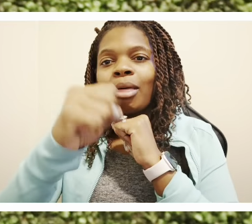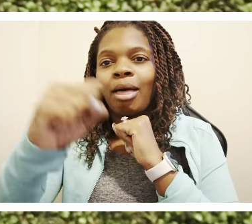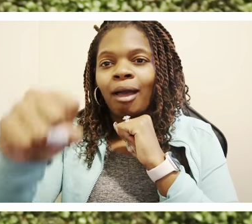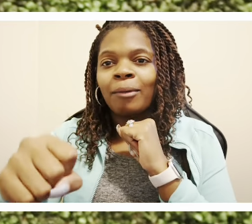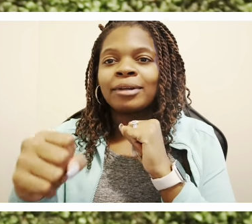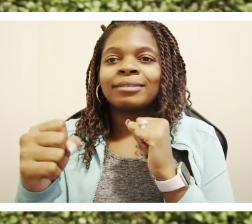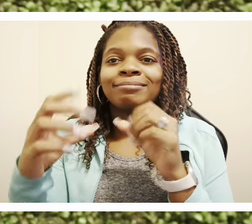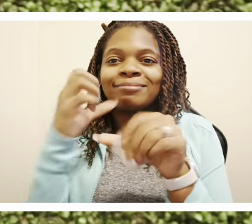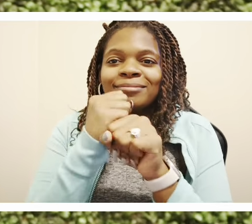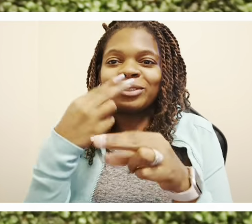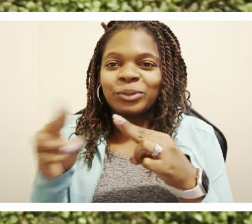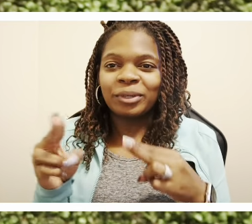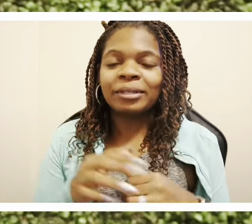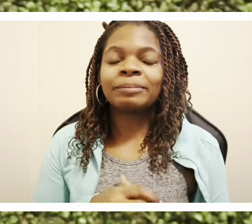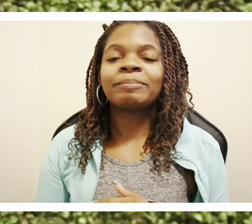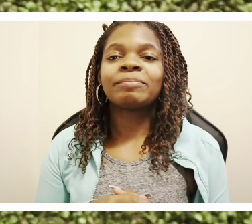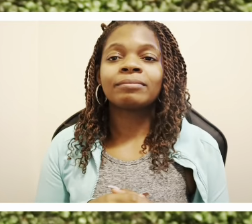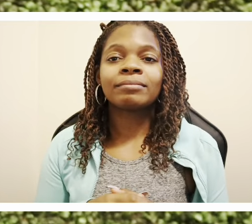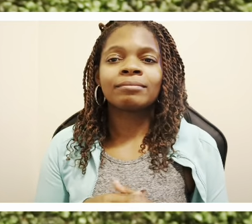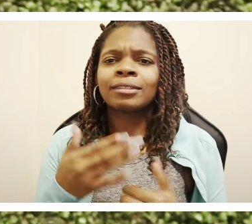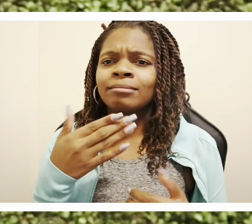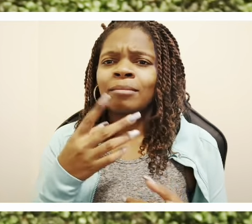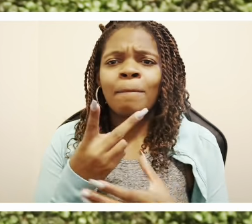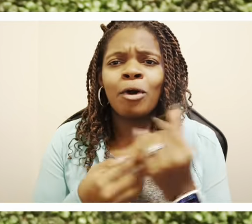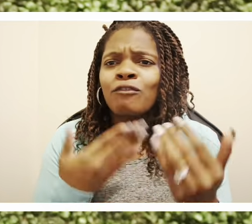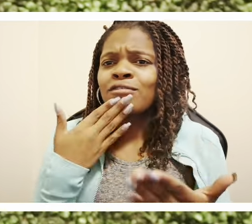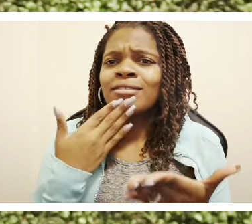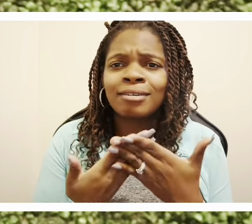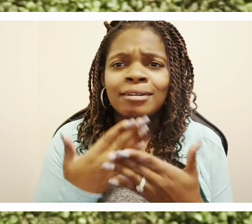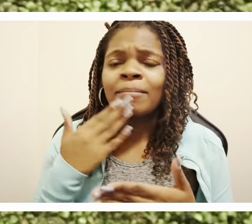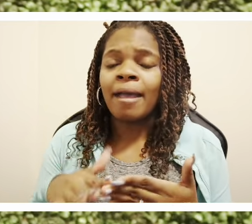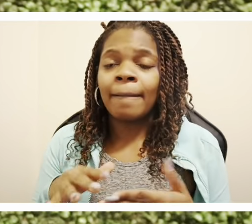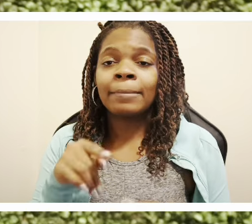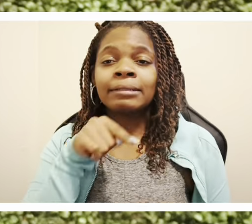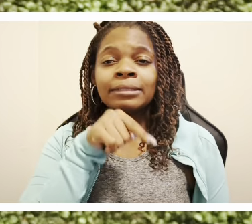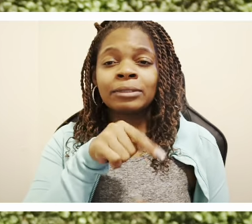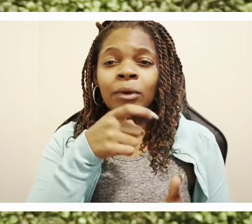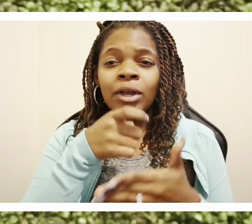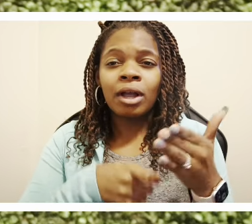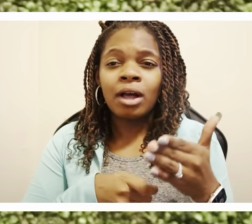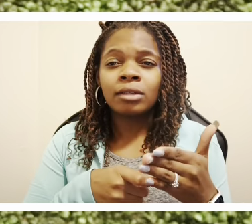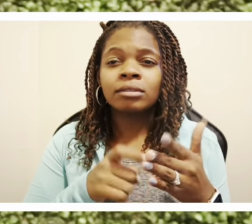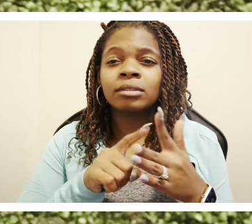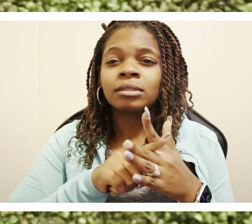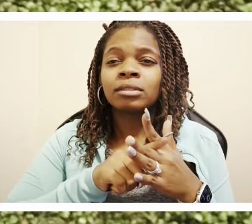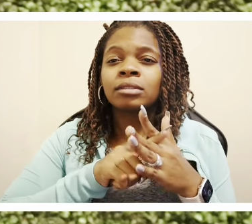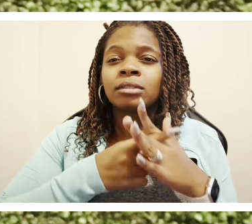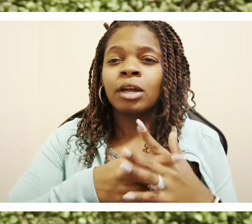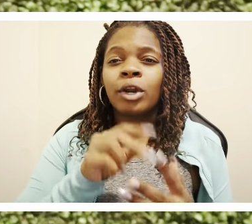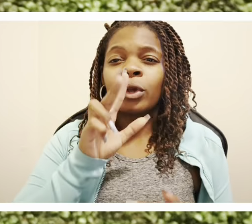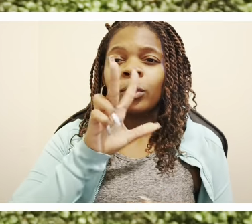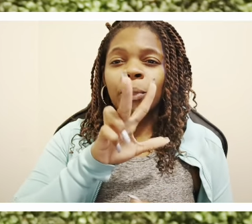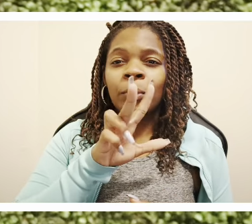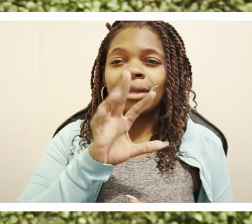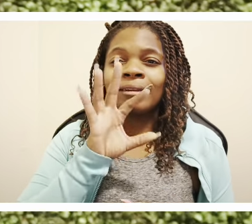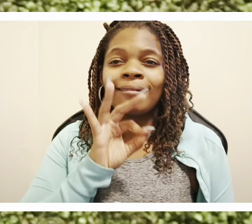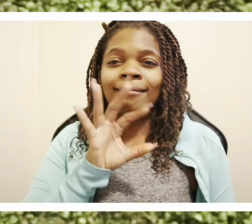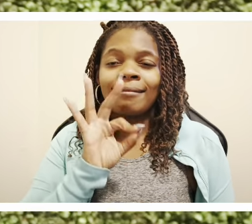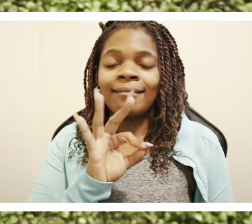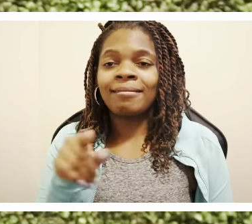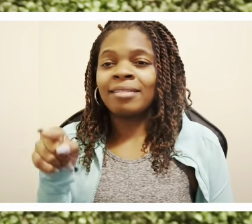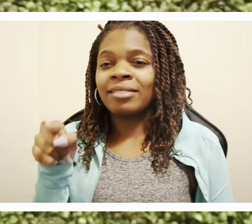I noticed with both of them. The Apple Watch starts at $399 and